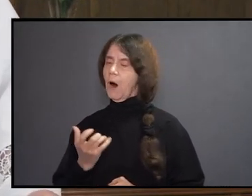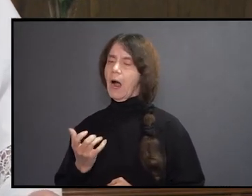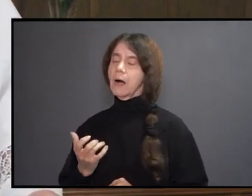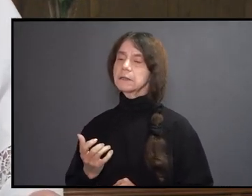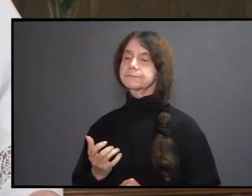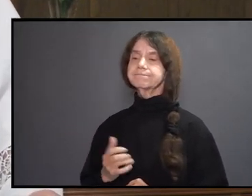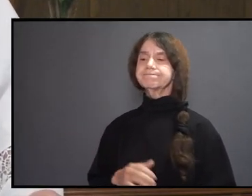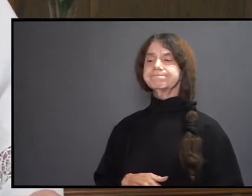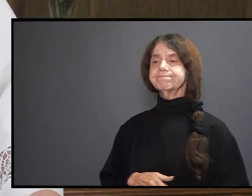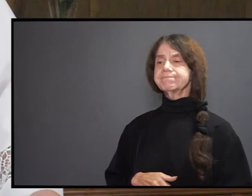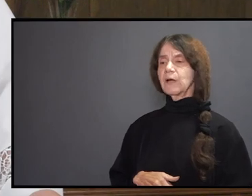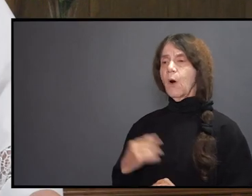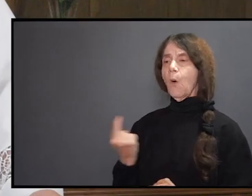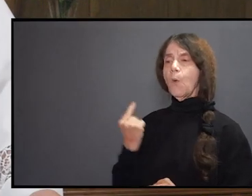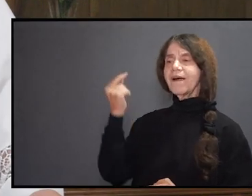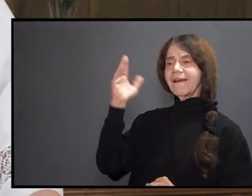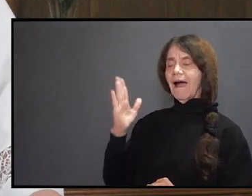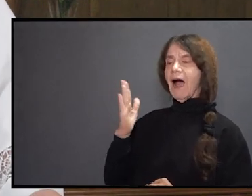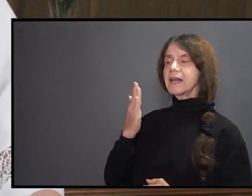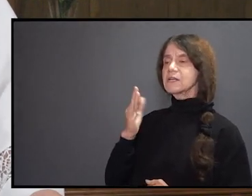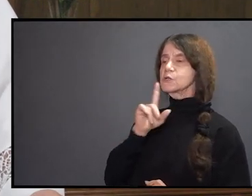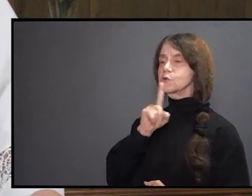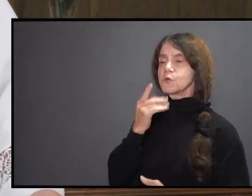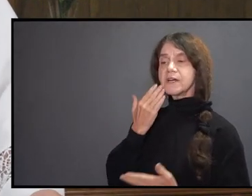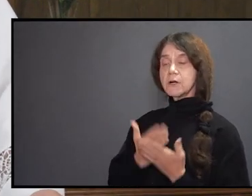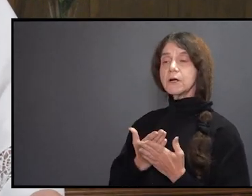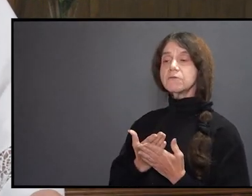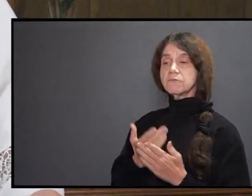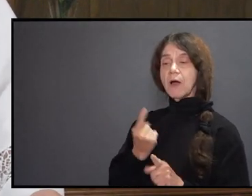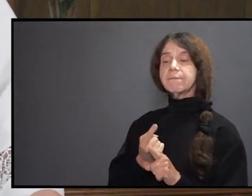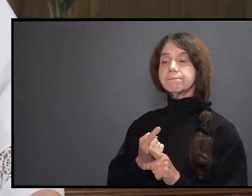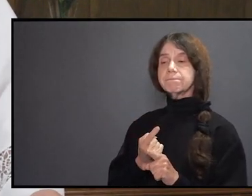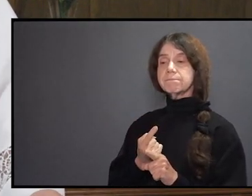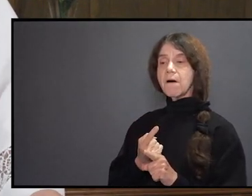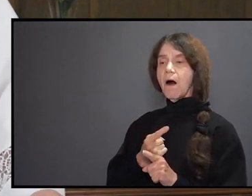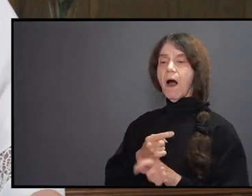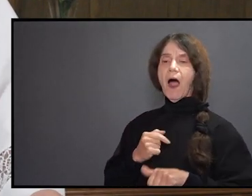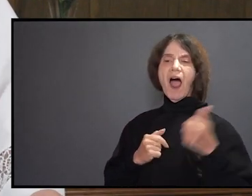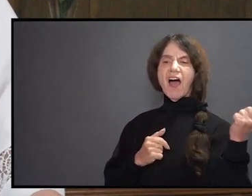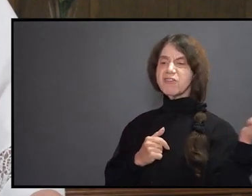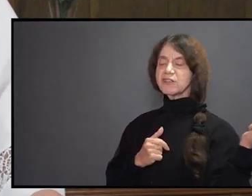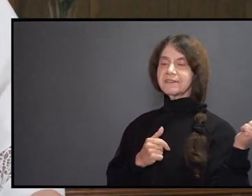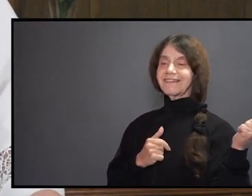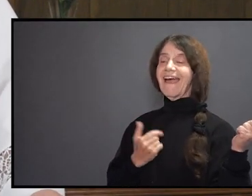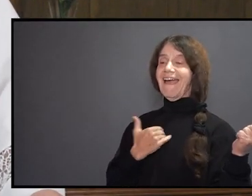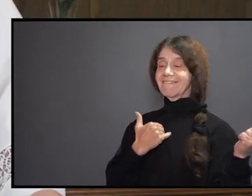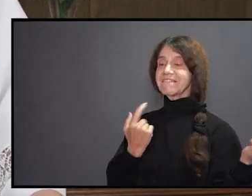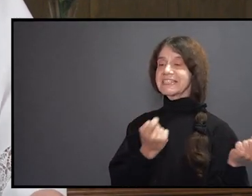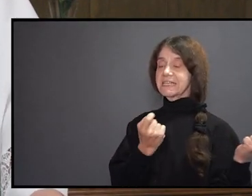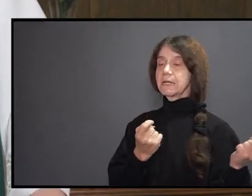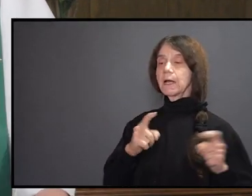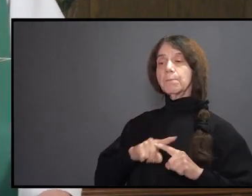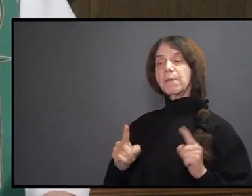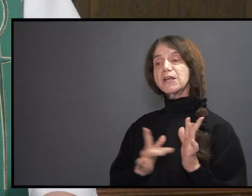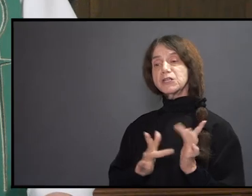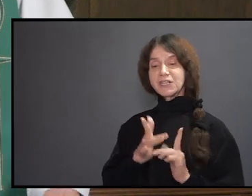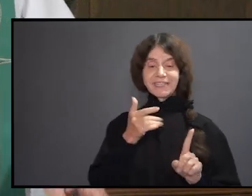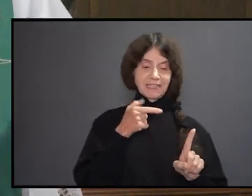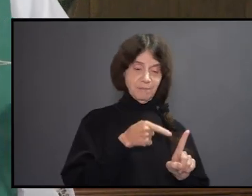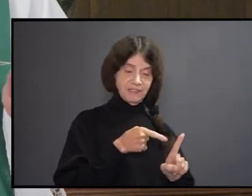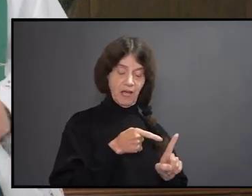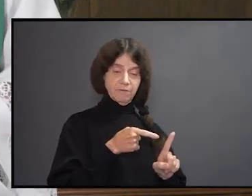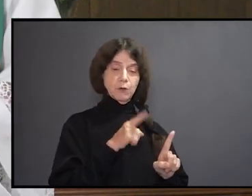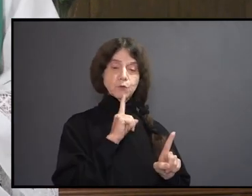question. Only God is truly good, and all others are sinful. But Jesus